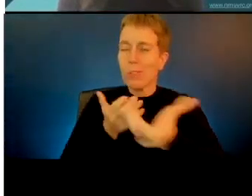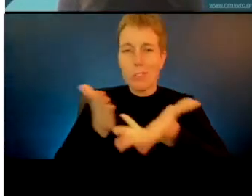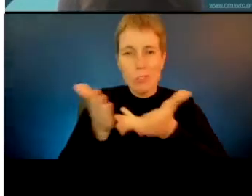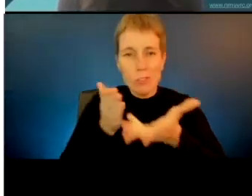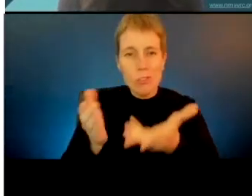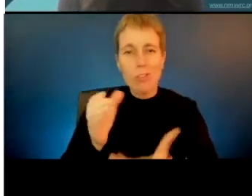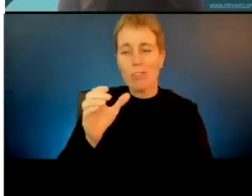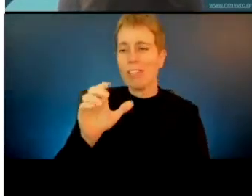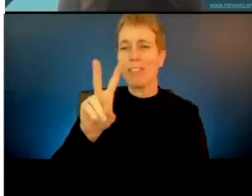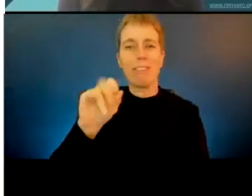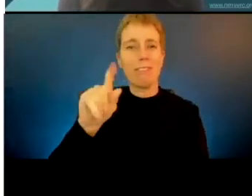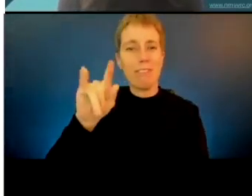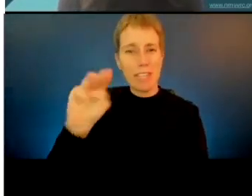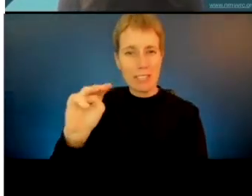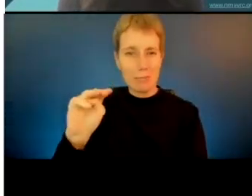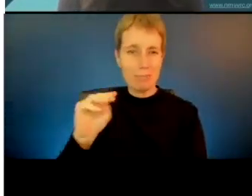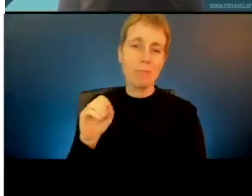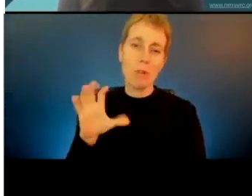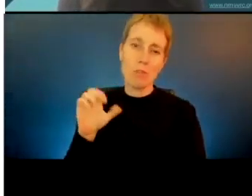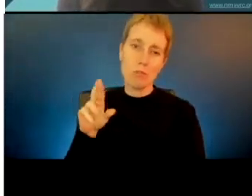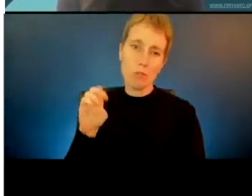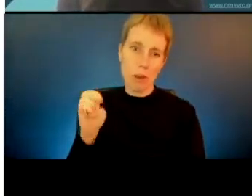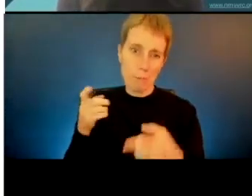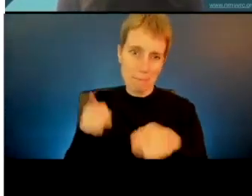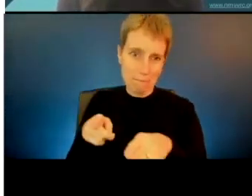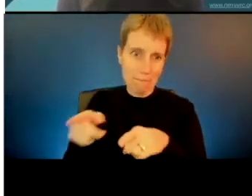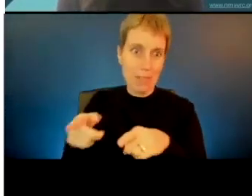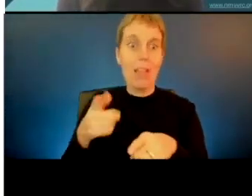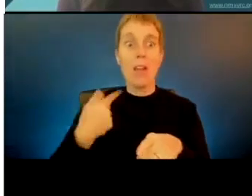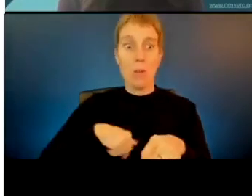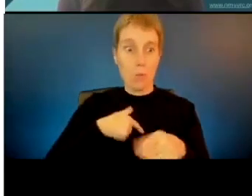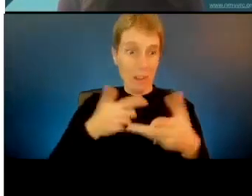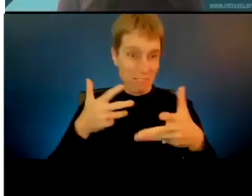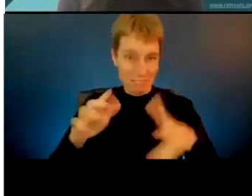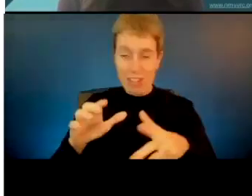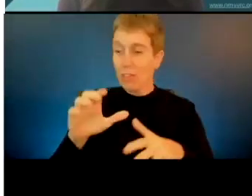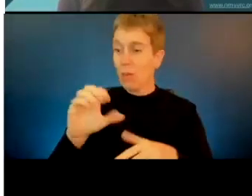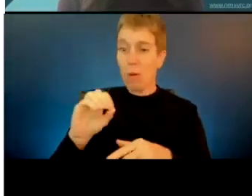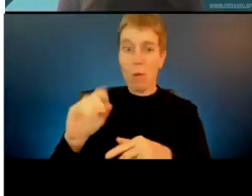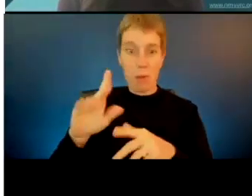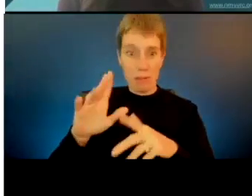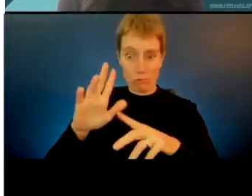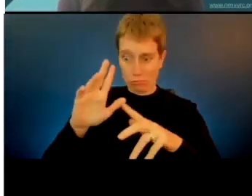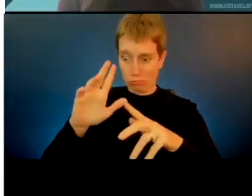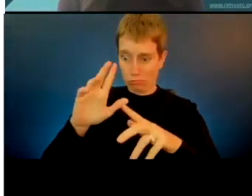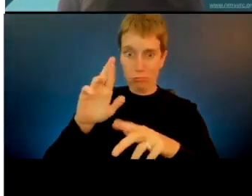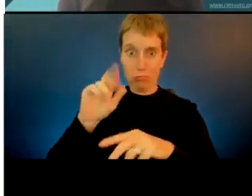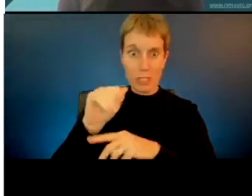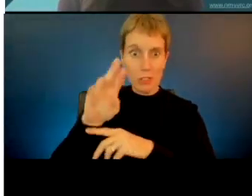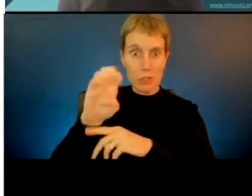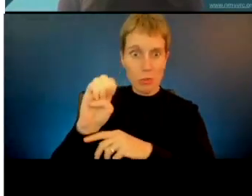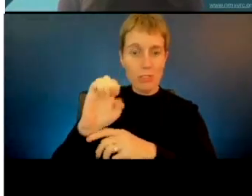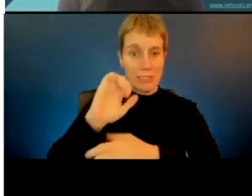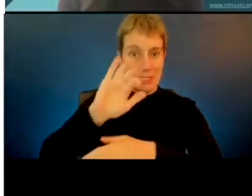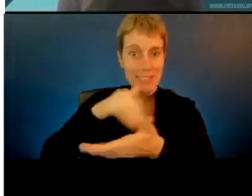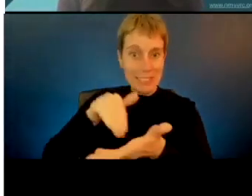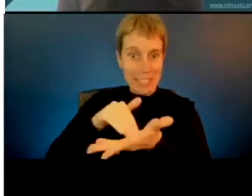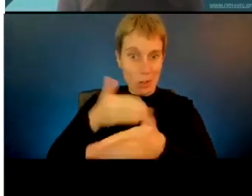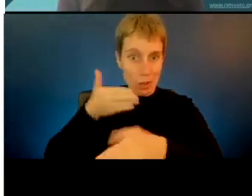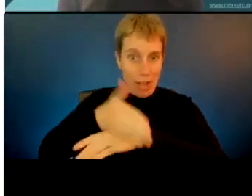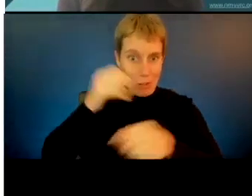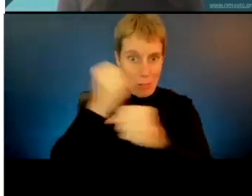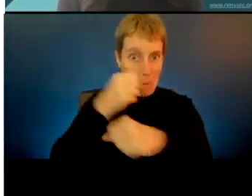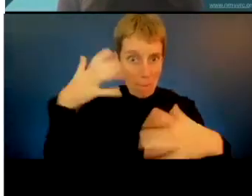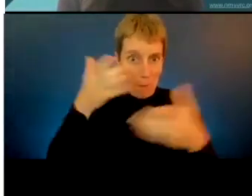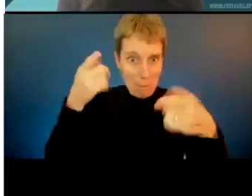the Colorado-Oklahoma Resource Council in the aftermath of the bombing. And we came together in a manner that